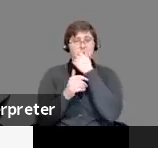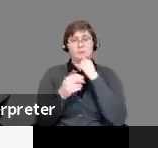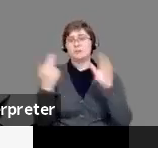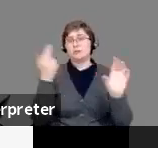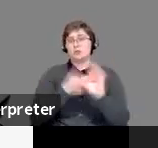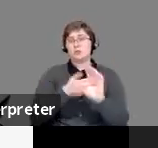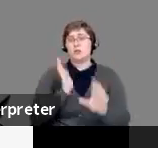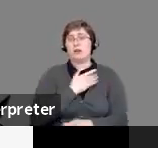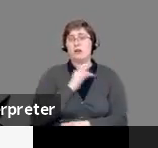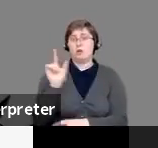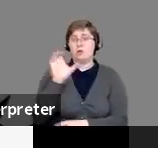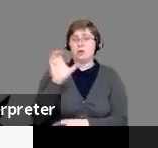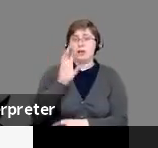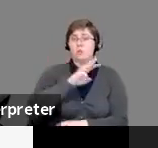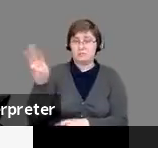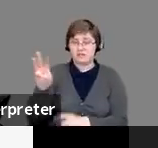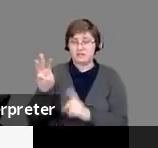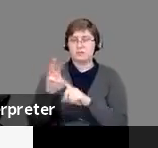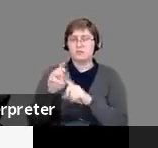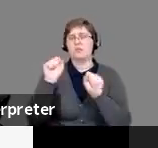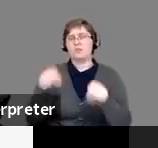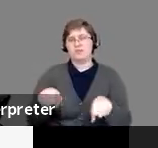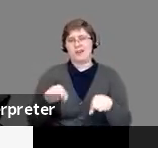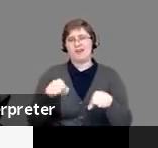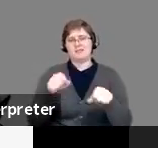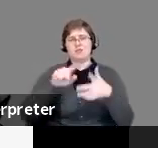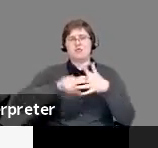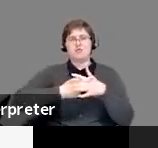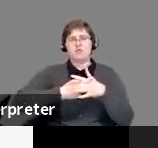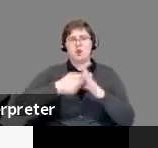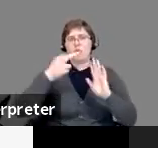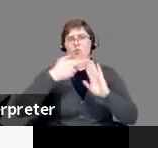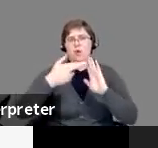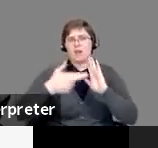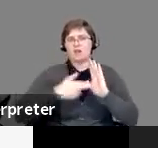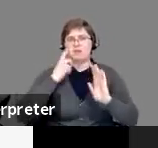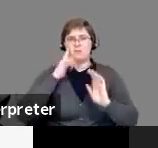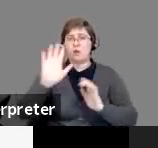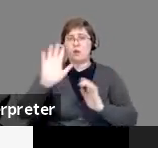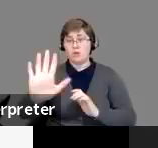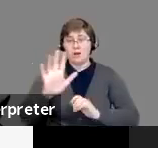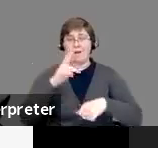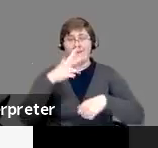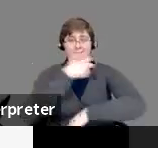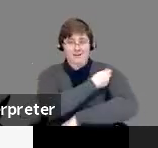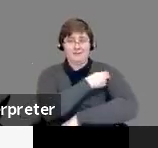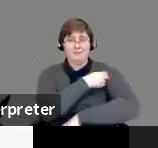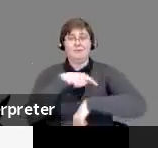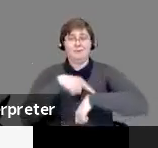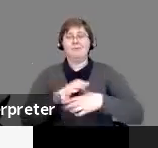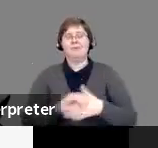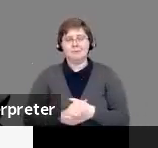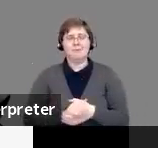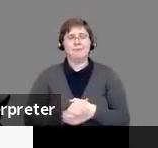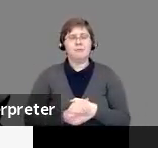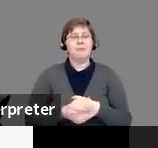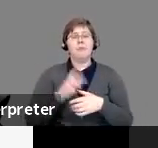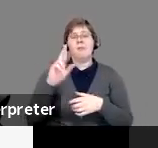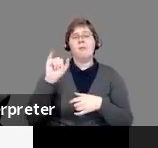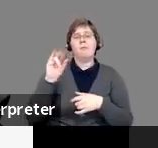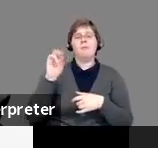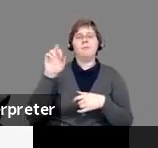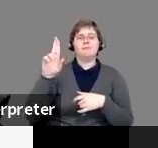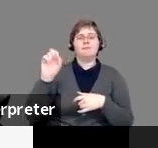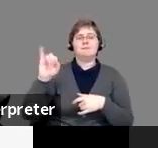Lucas County website where, again, you can go ahead and start registering for your vaccination. So Riverside Community Health